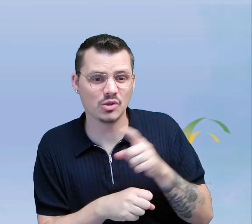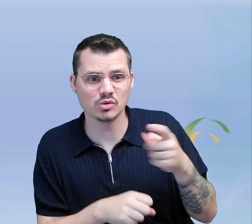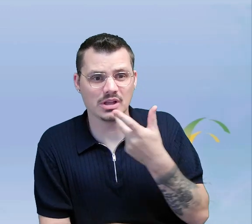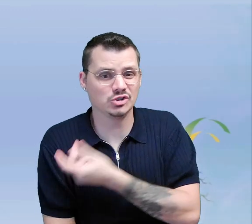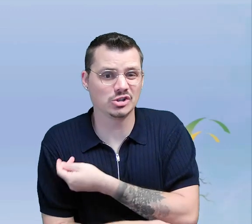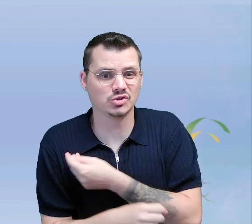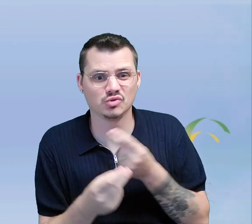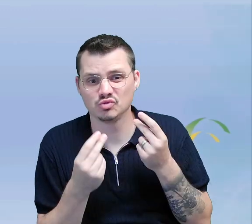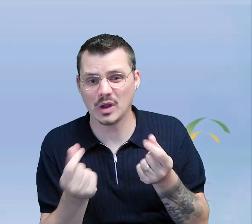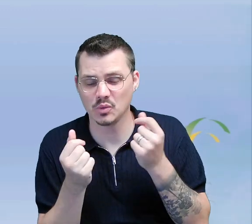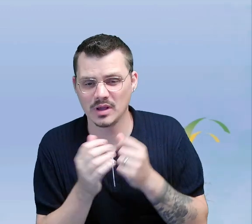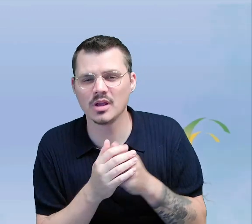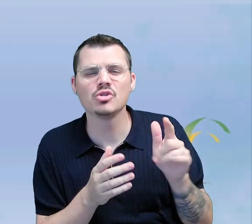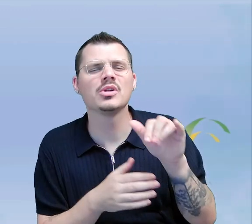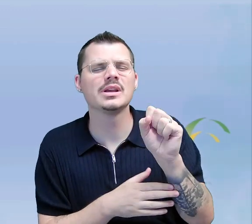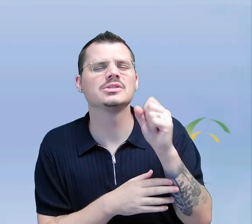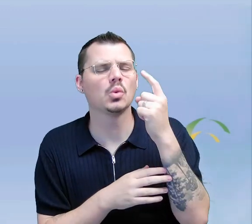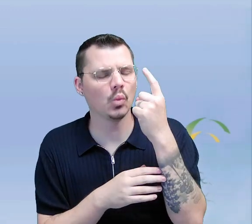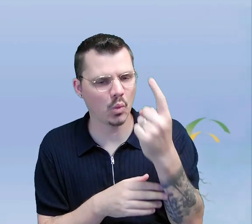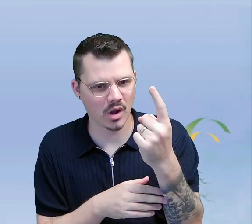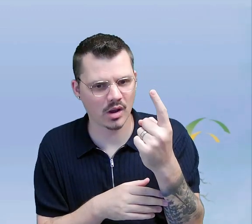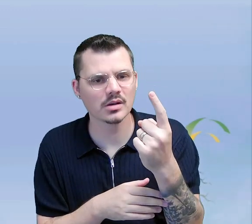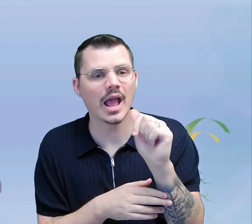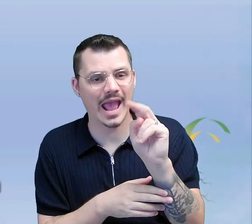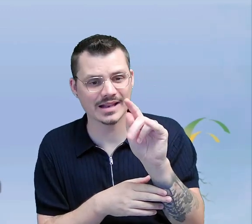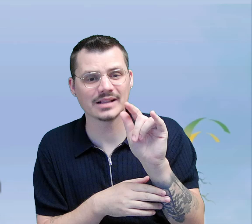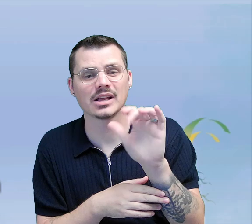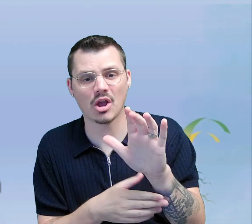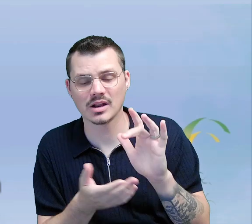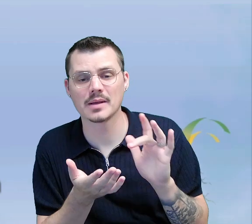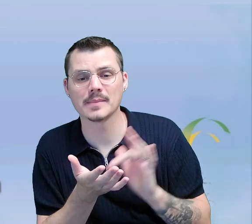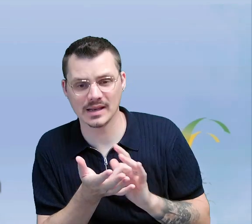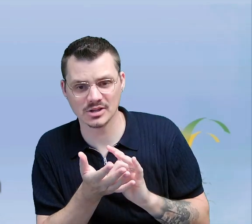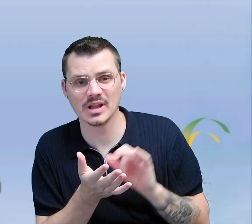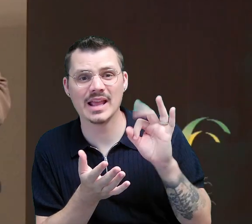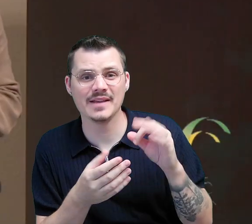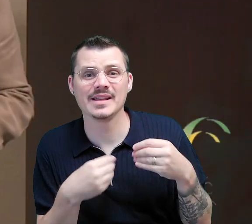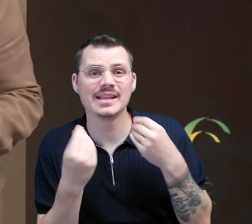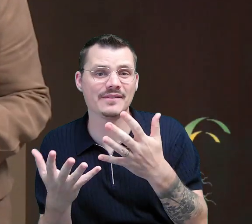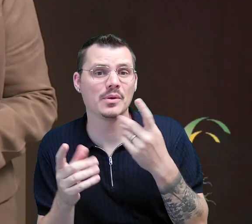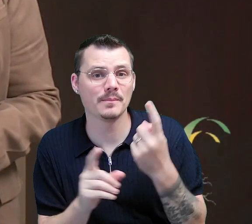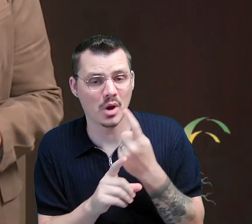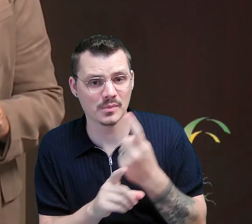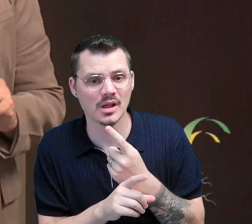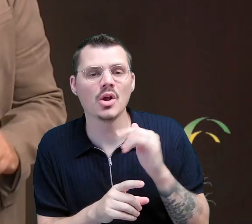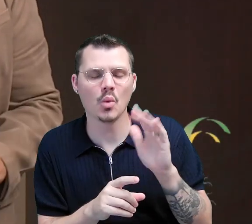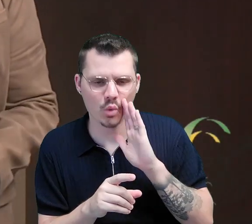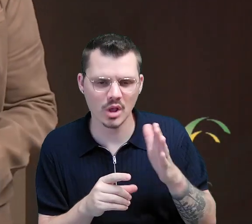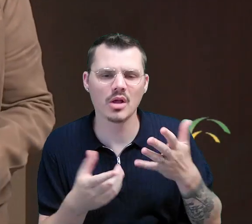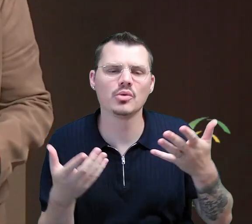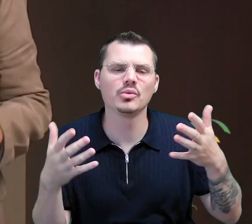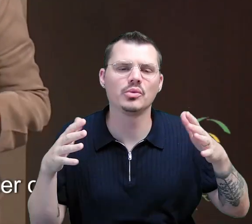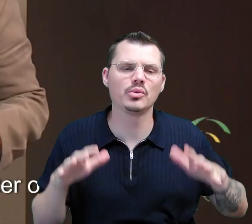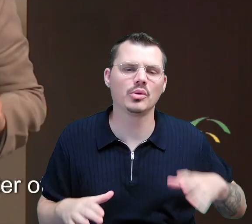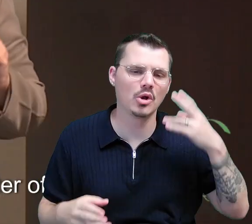those injections right away. There is one antipsychotic medication, if given properly,